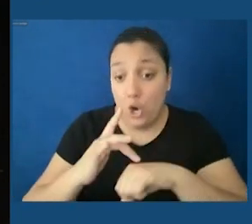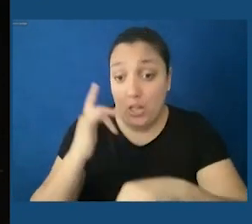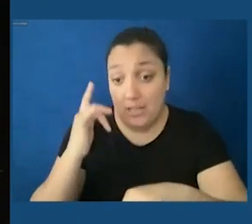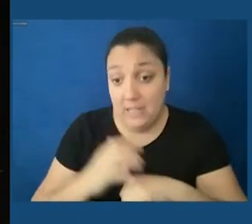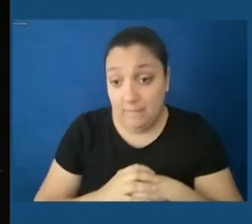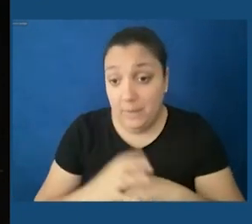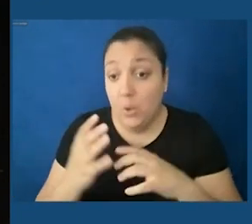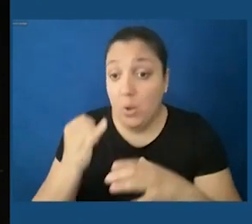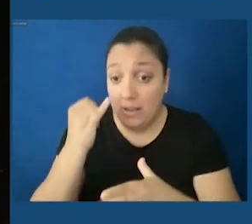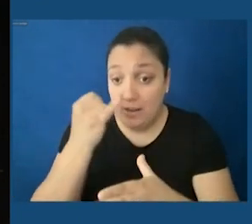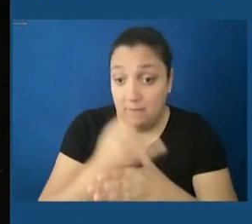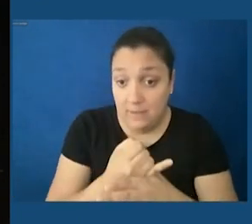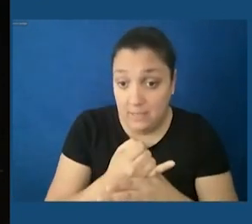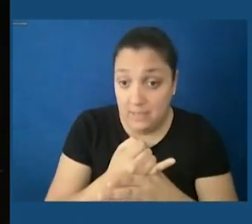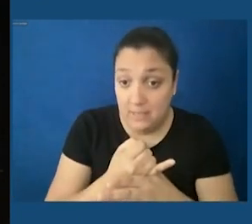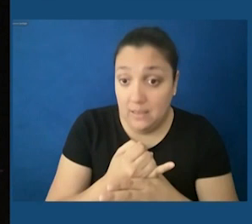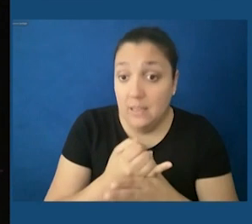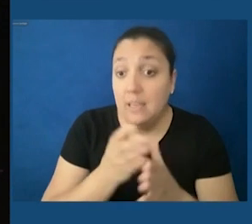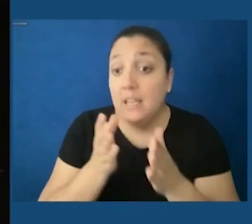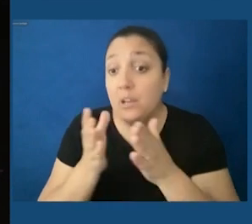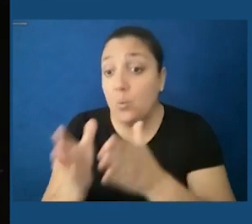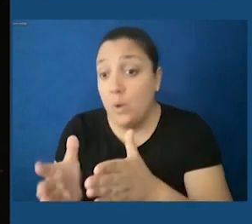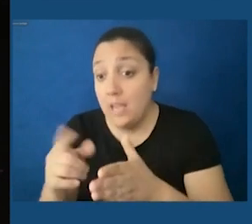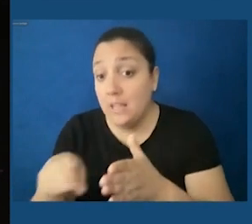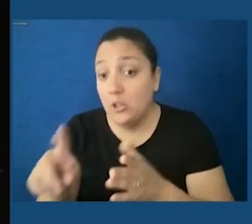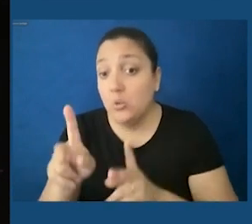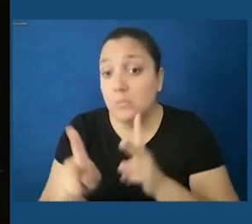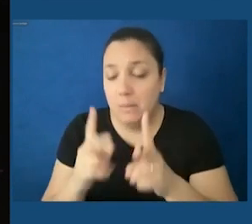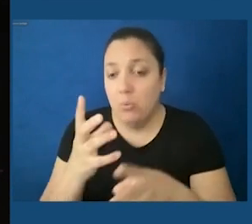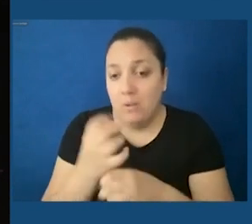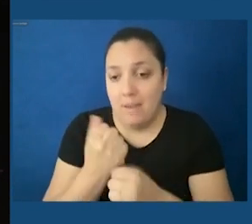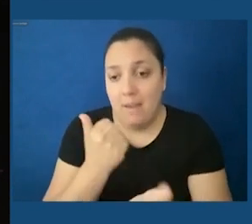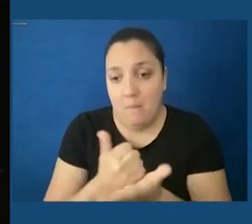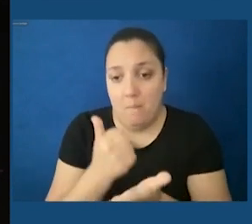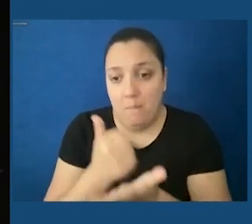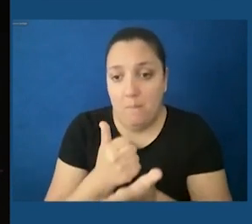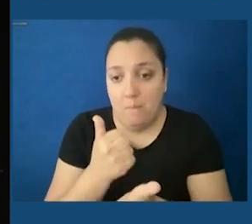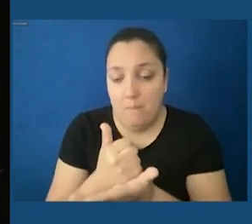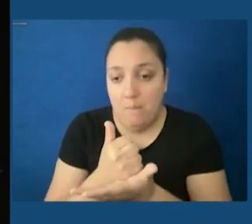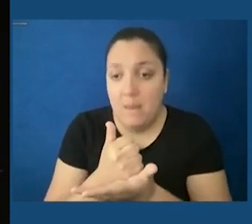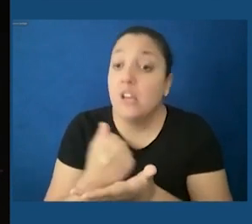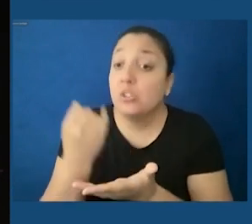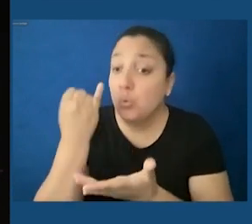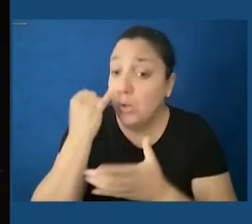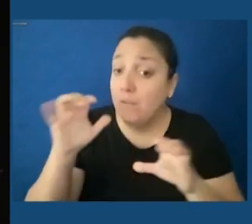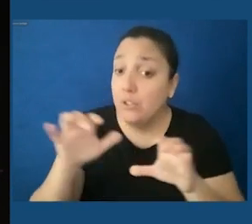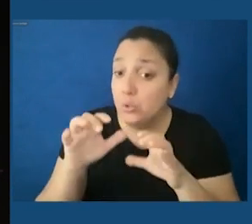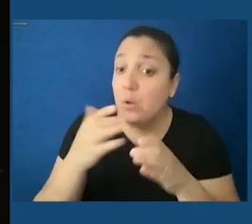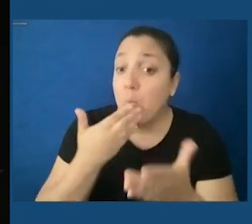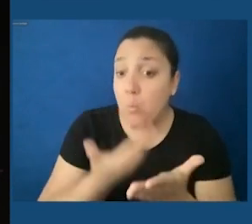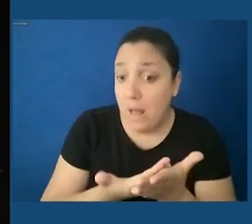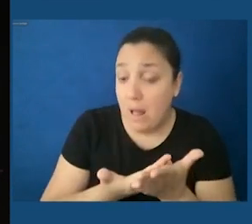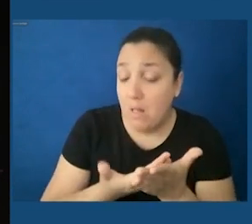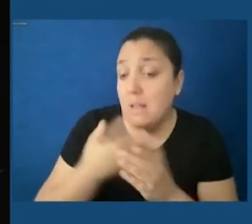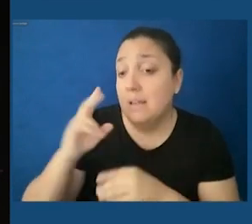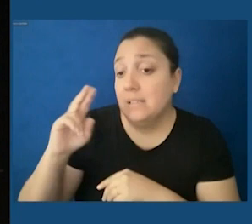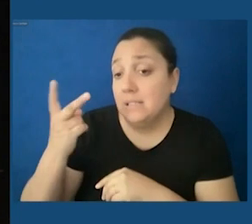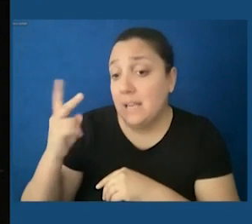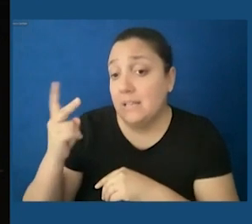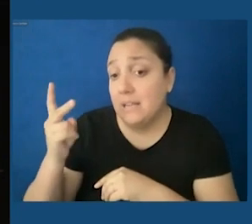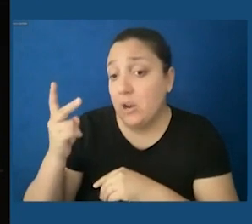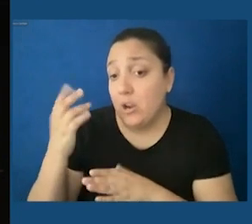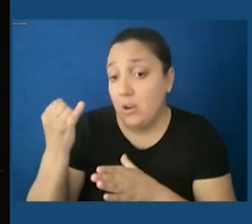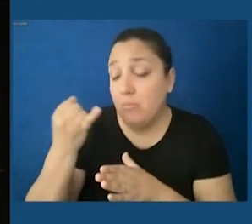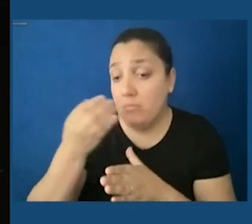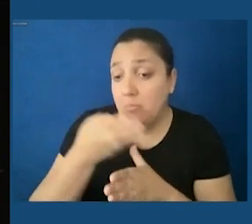but we want to do that in a way that gets those individuals help, right? So if we do it well, secondary prevention, that